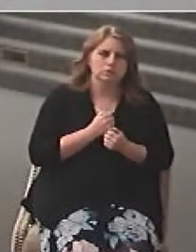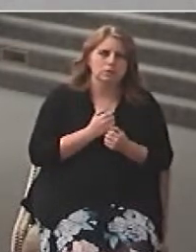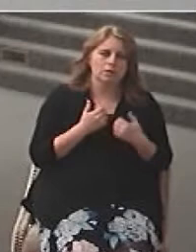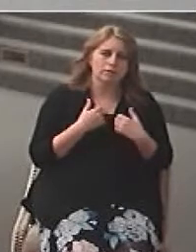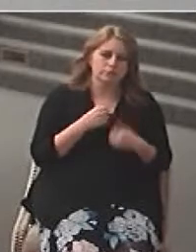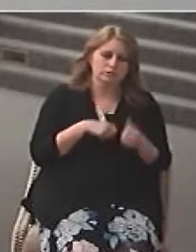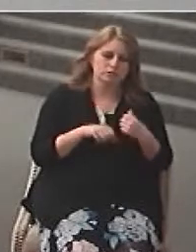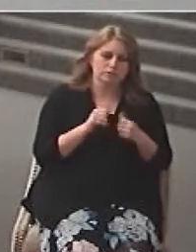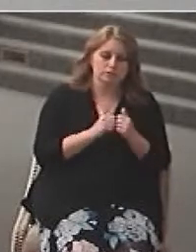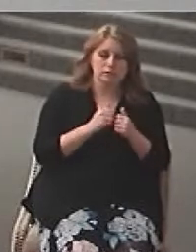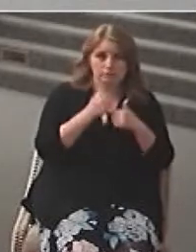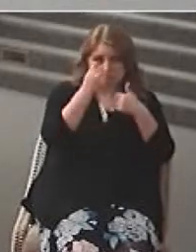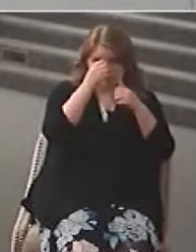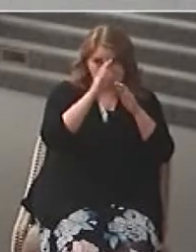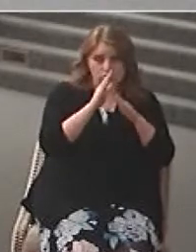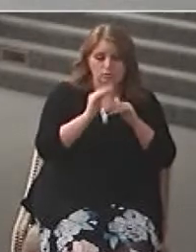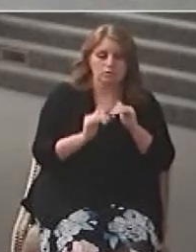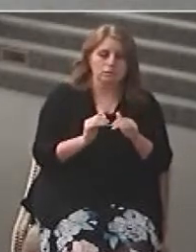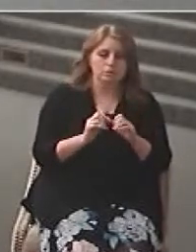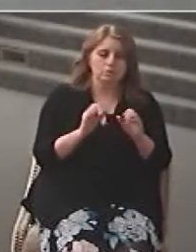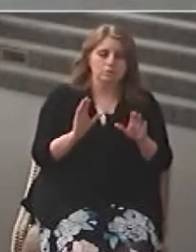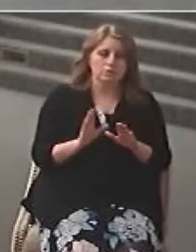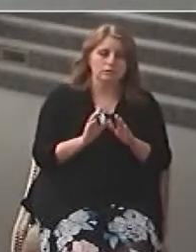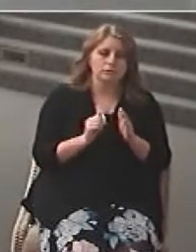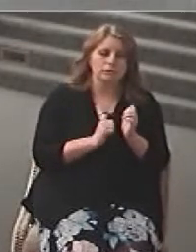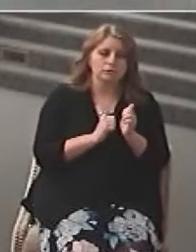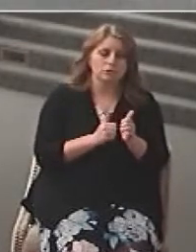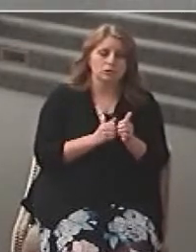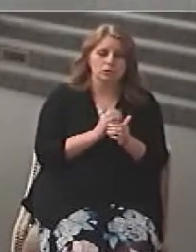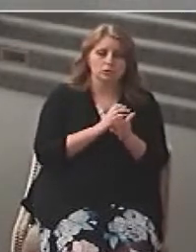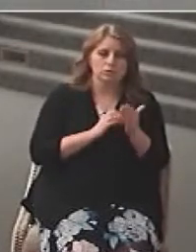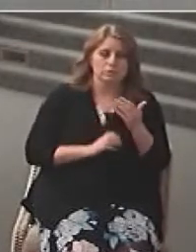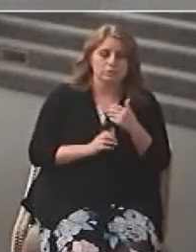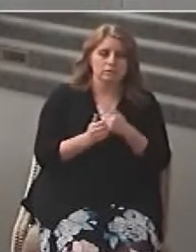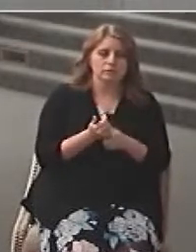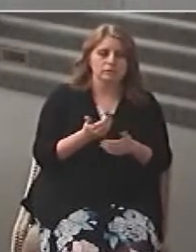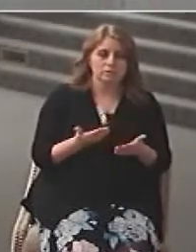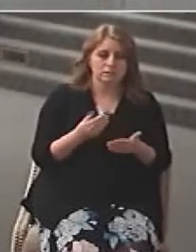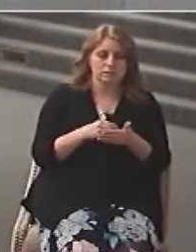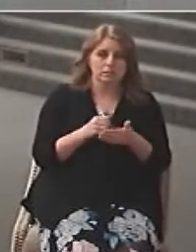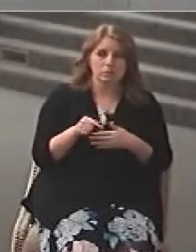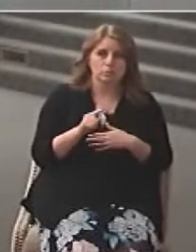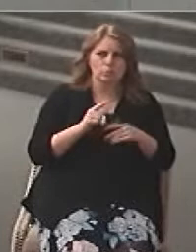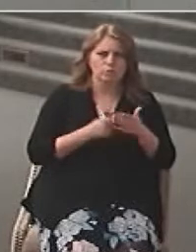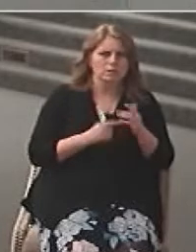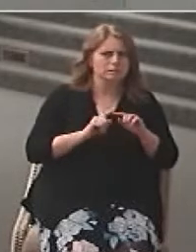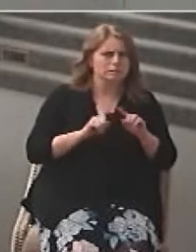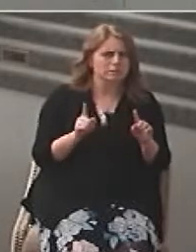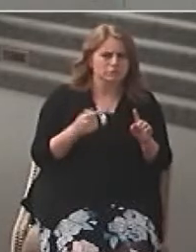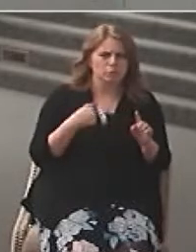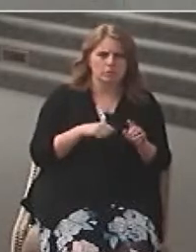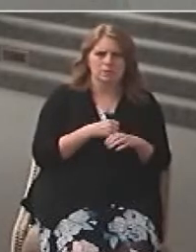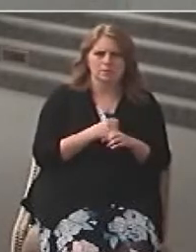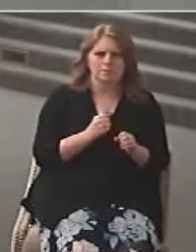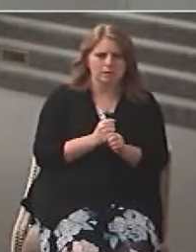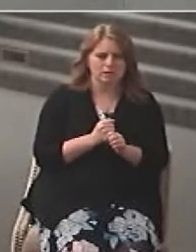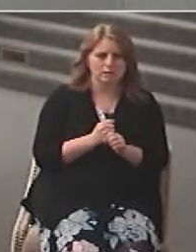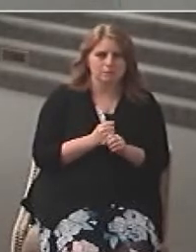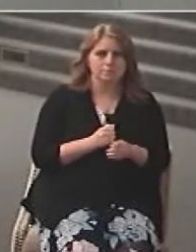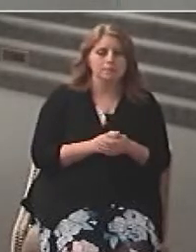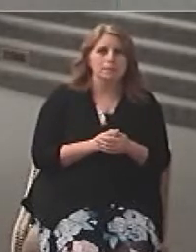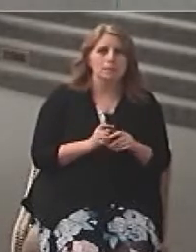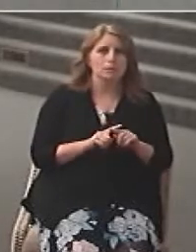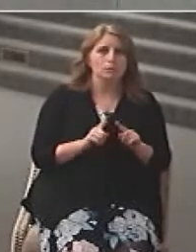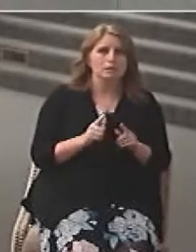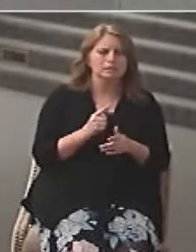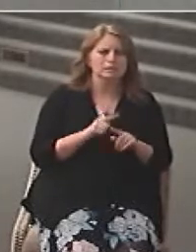Father and to walk in the light and to follow after Christ with everything that's in them, what a difference we could make. What a